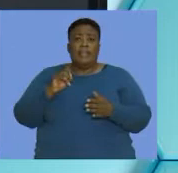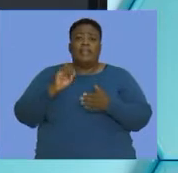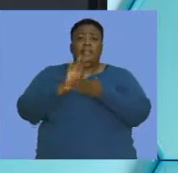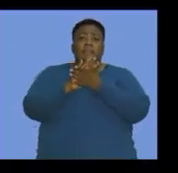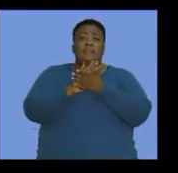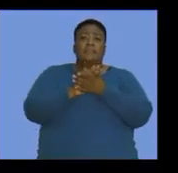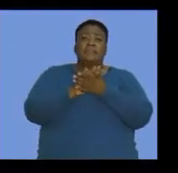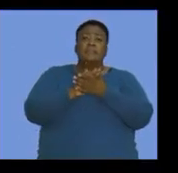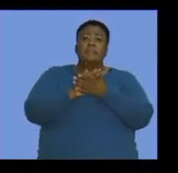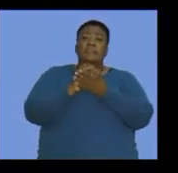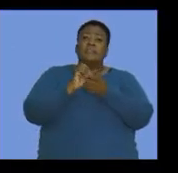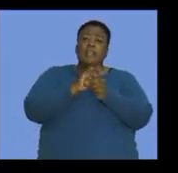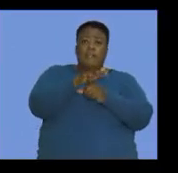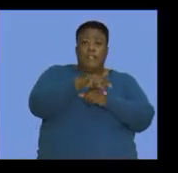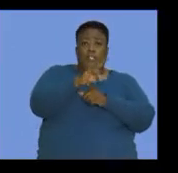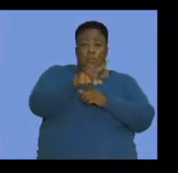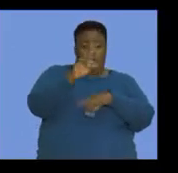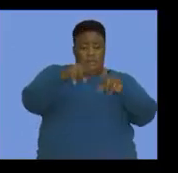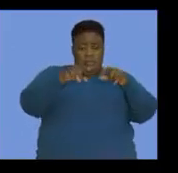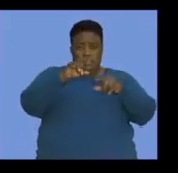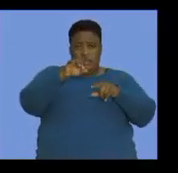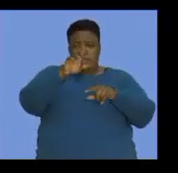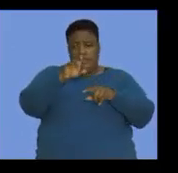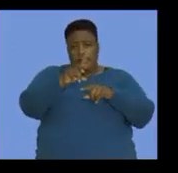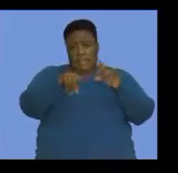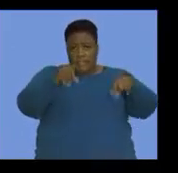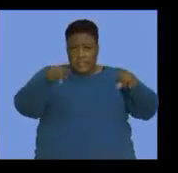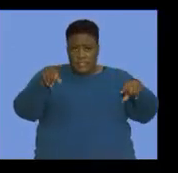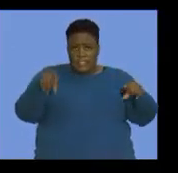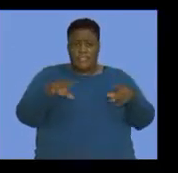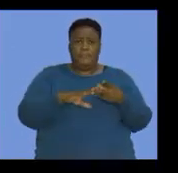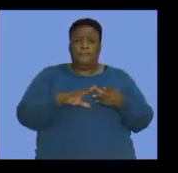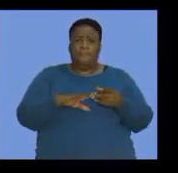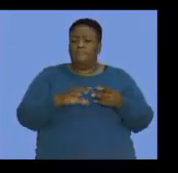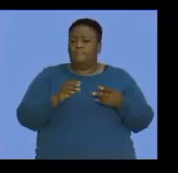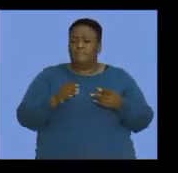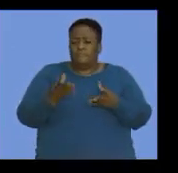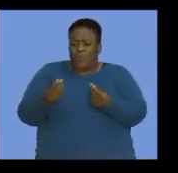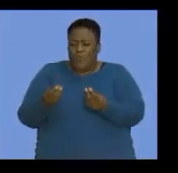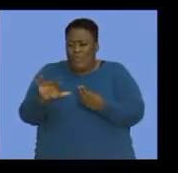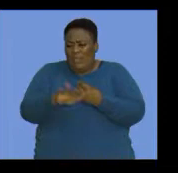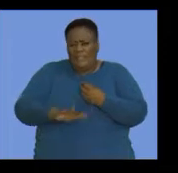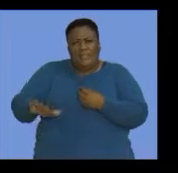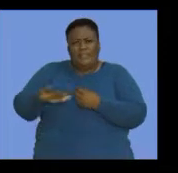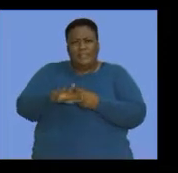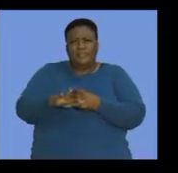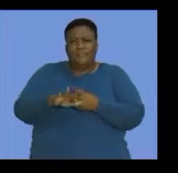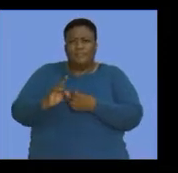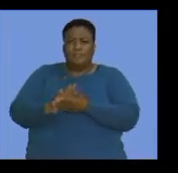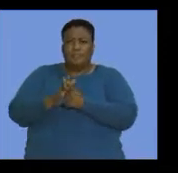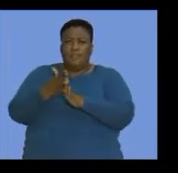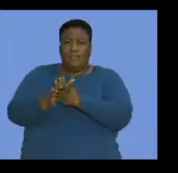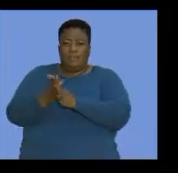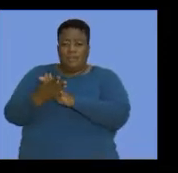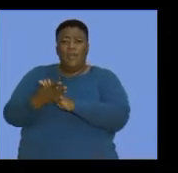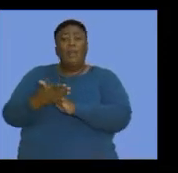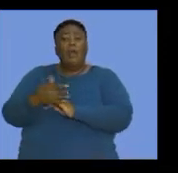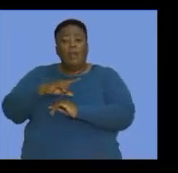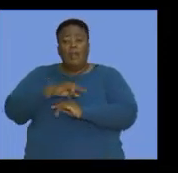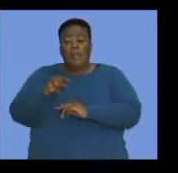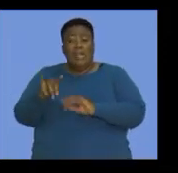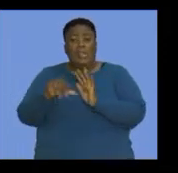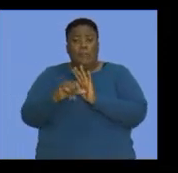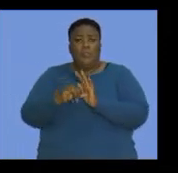again, affecting the diversity. The loss of wetlands and grasslands. As I discussed early on, wetlands